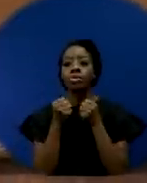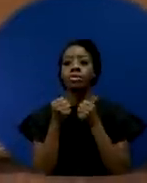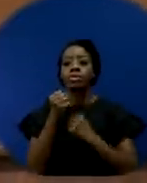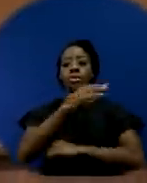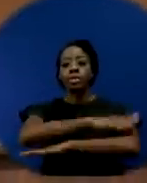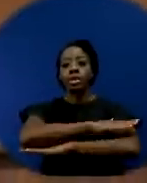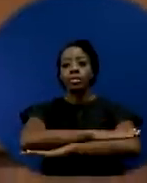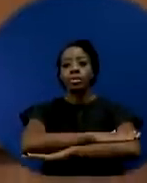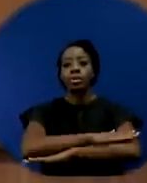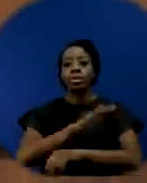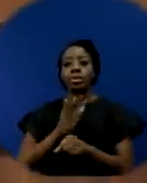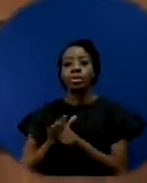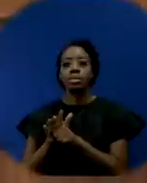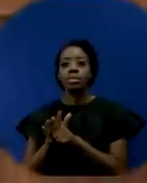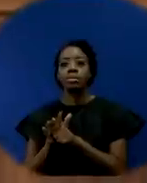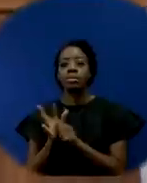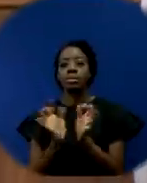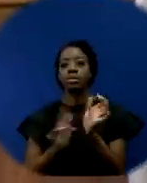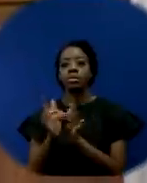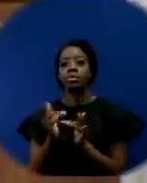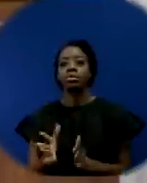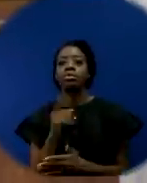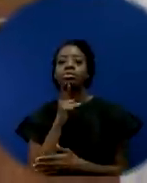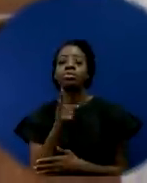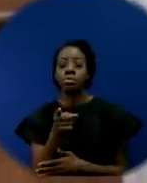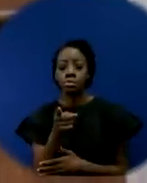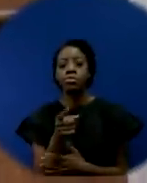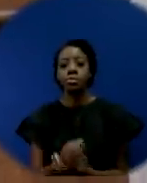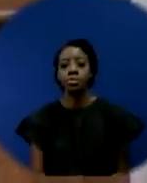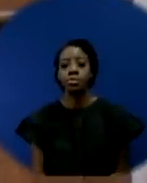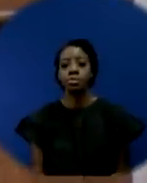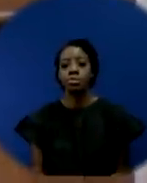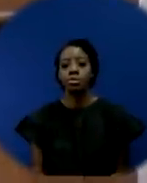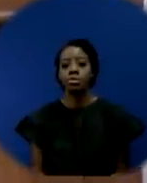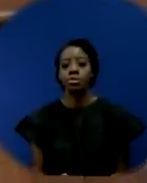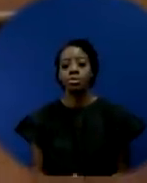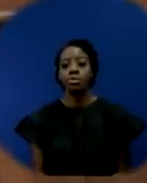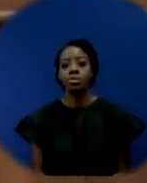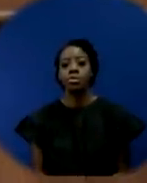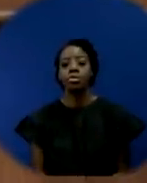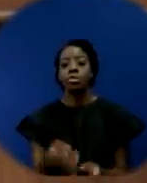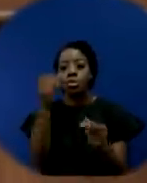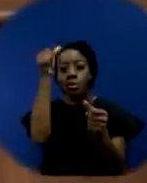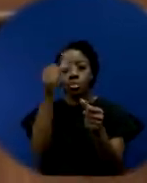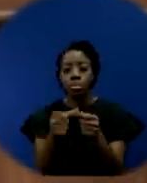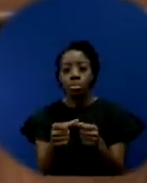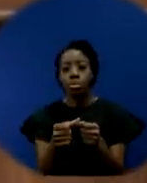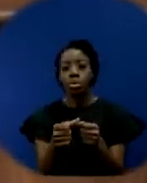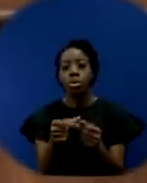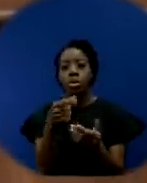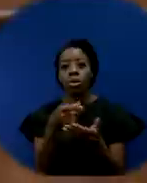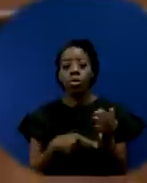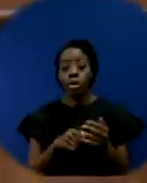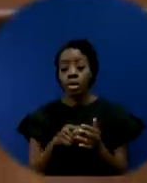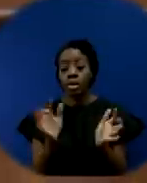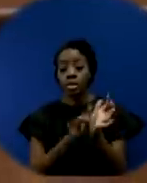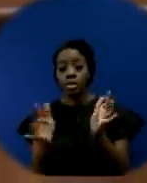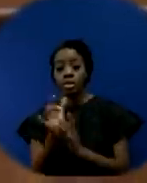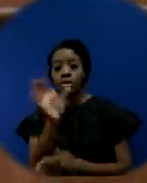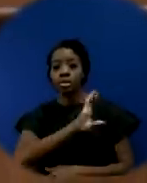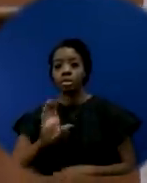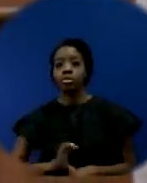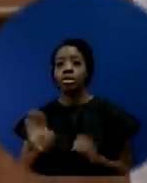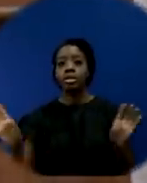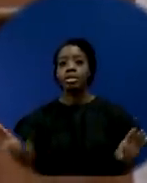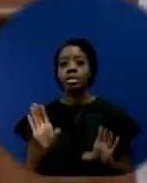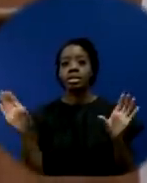the entirety of the Christian reality. It is here where we remember what Jesus Christ did for us